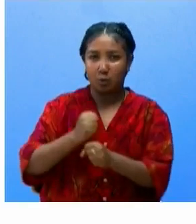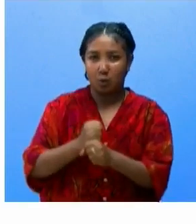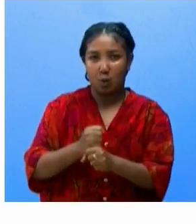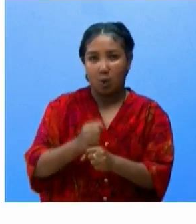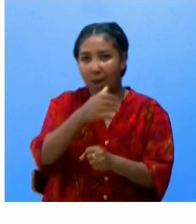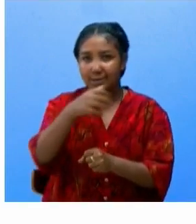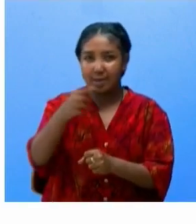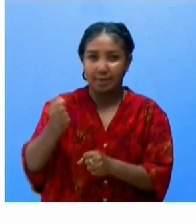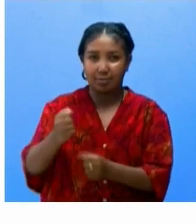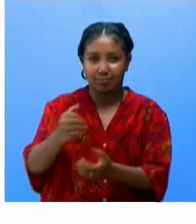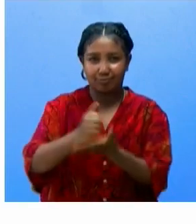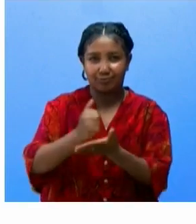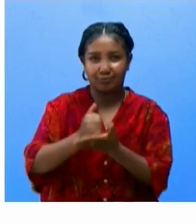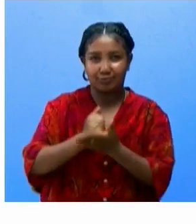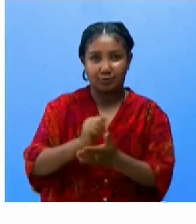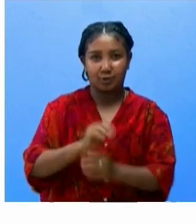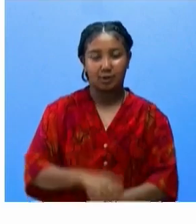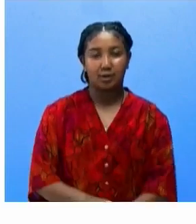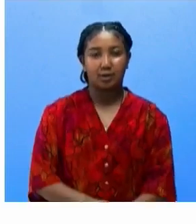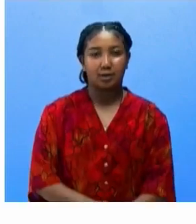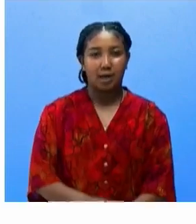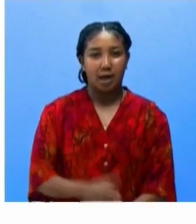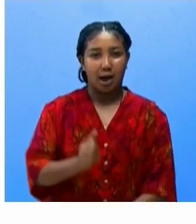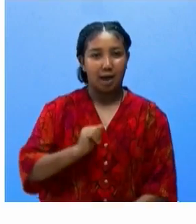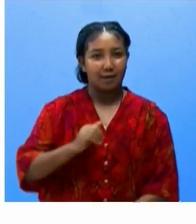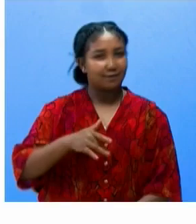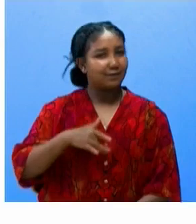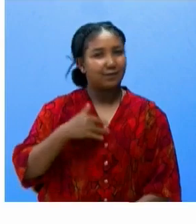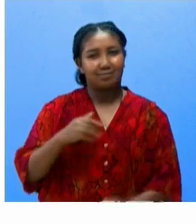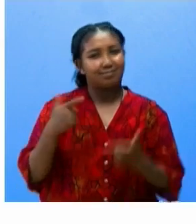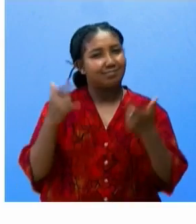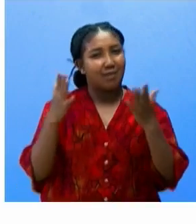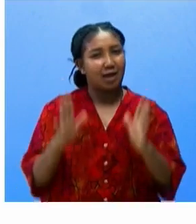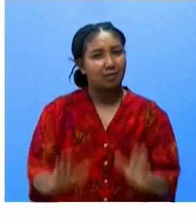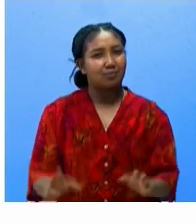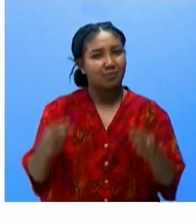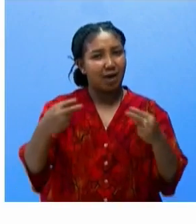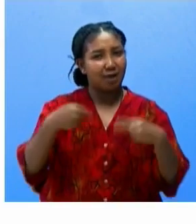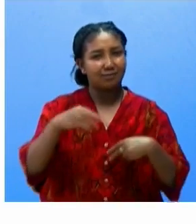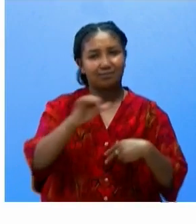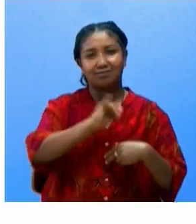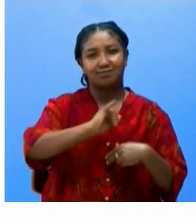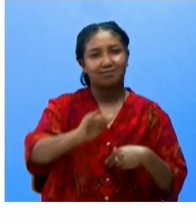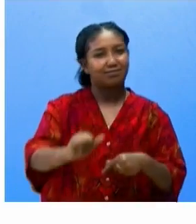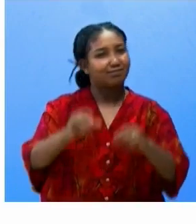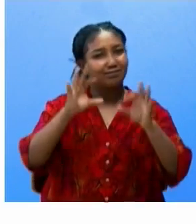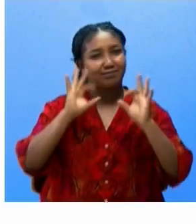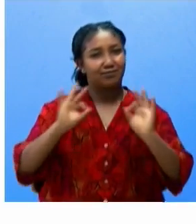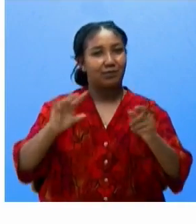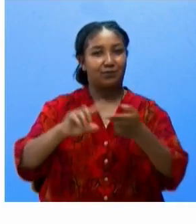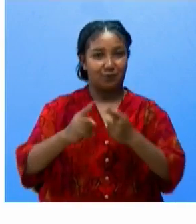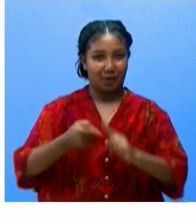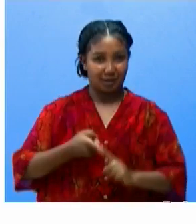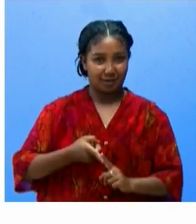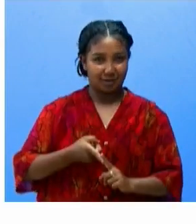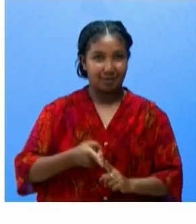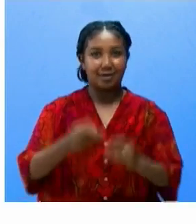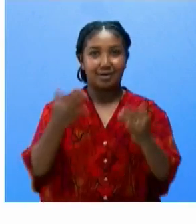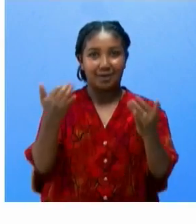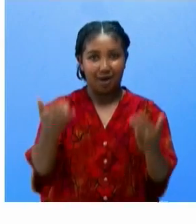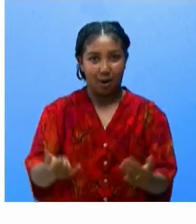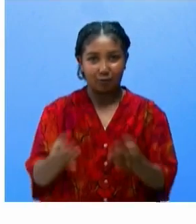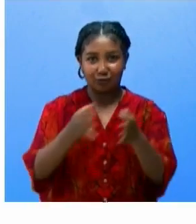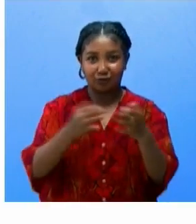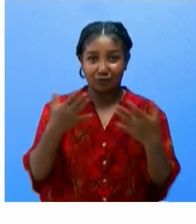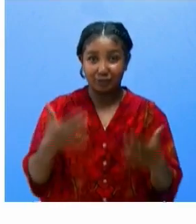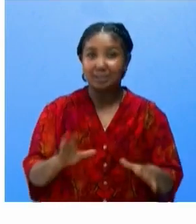or my assignments. I feel lucky to have such a wonderful friend. Now, as I